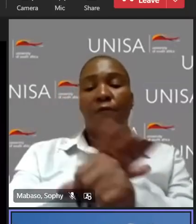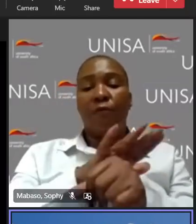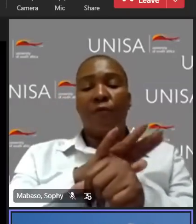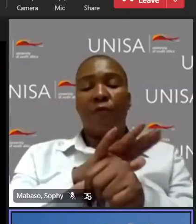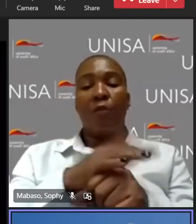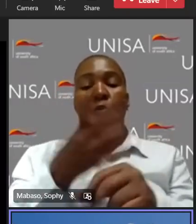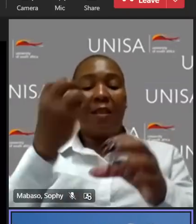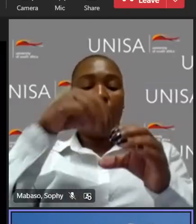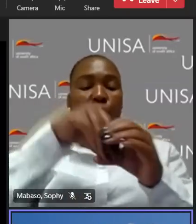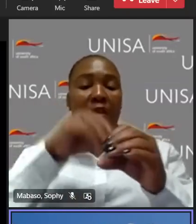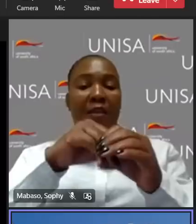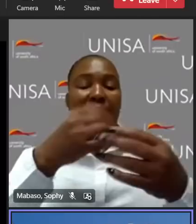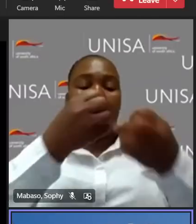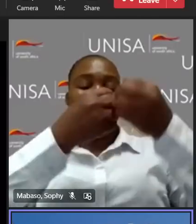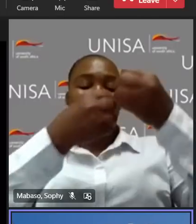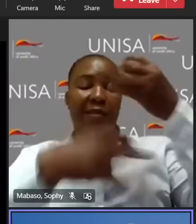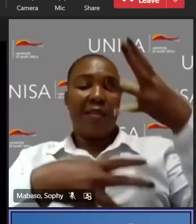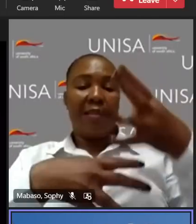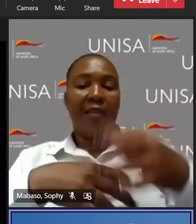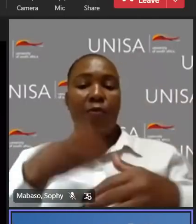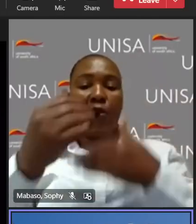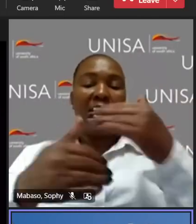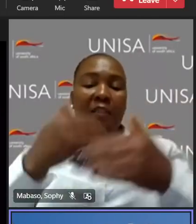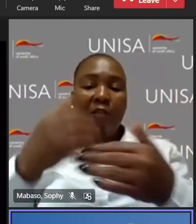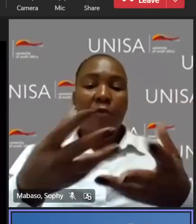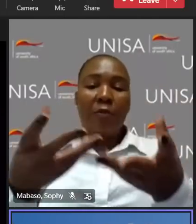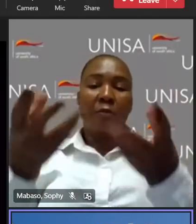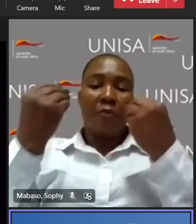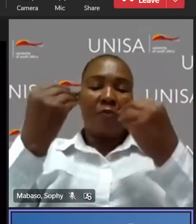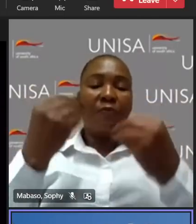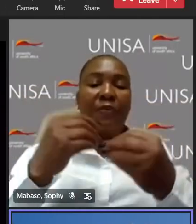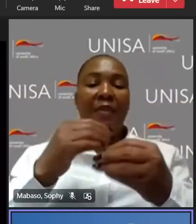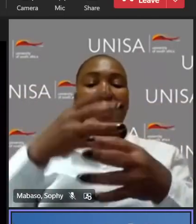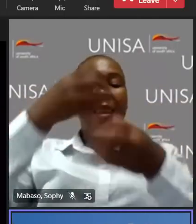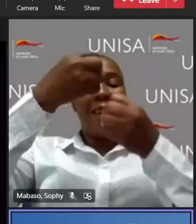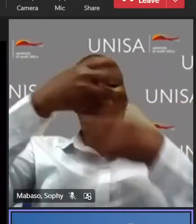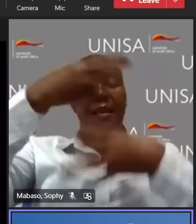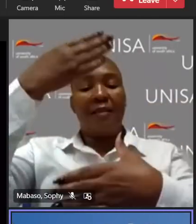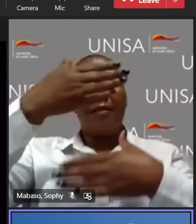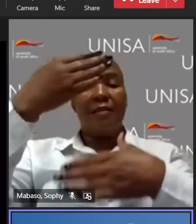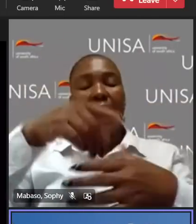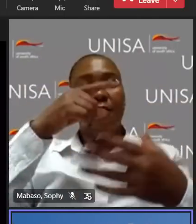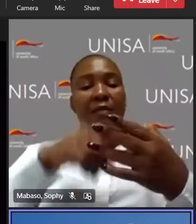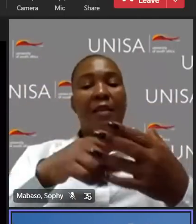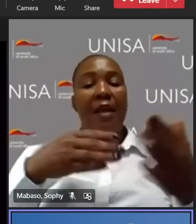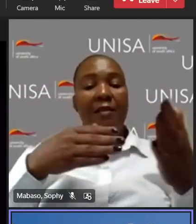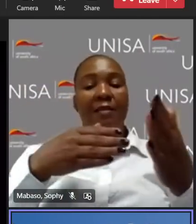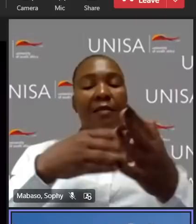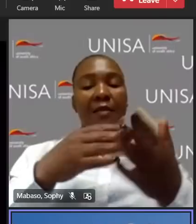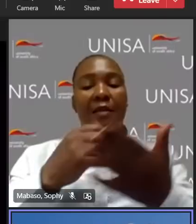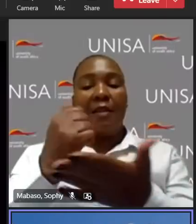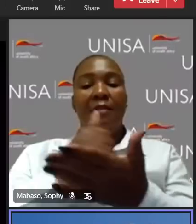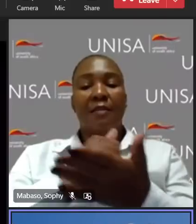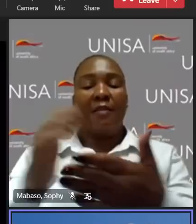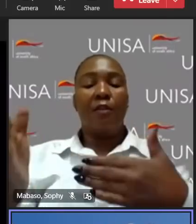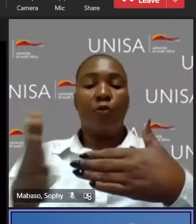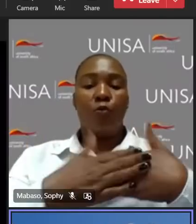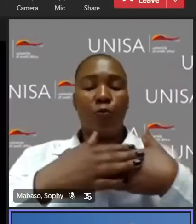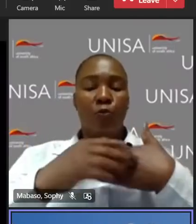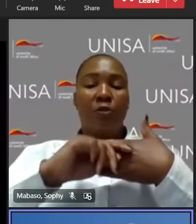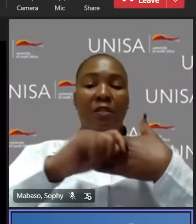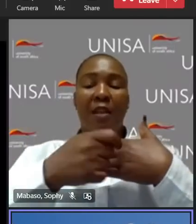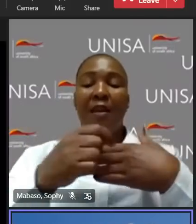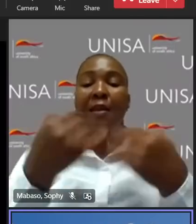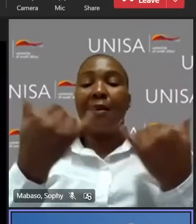are continuously receiving the list up until registration closes. We have not as yet